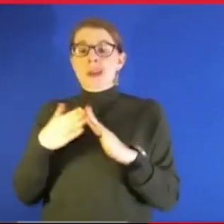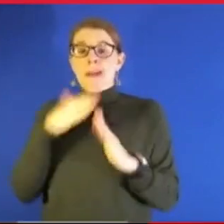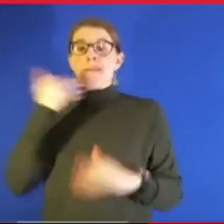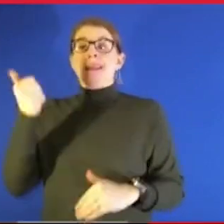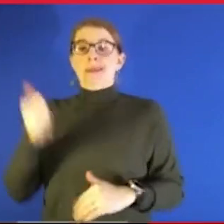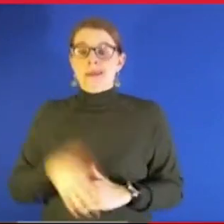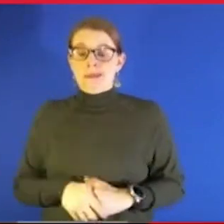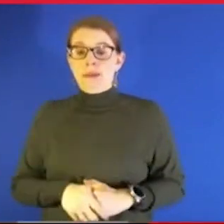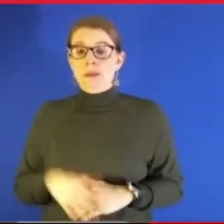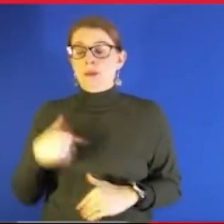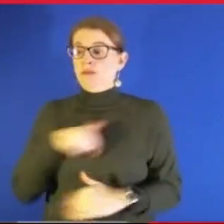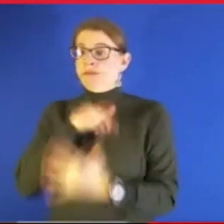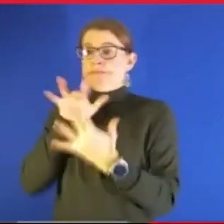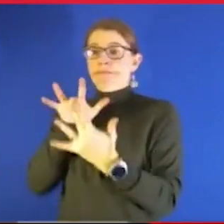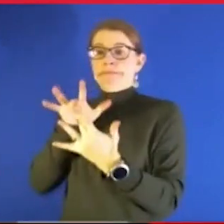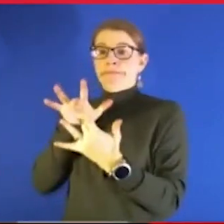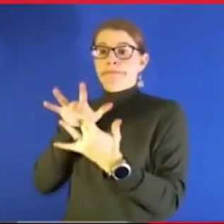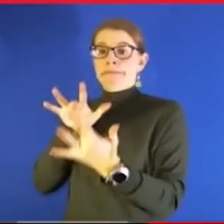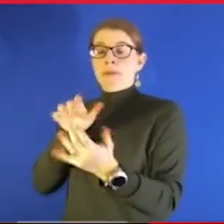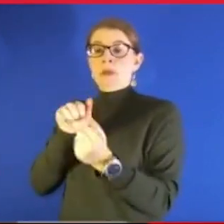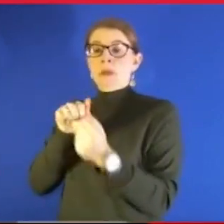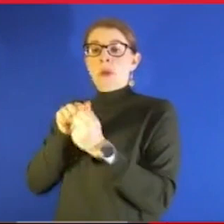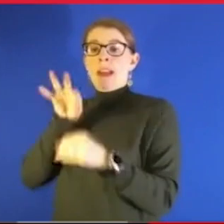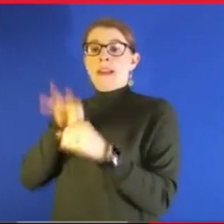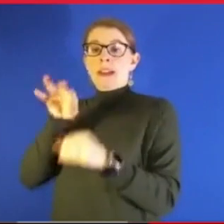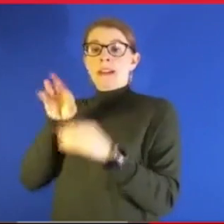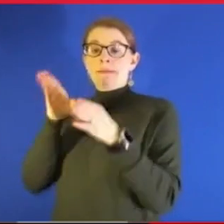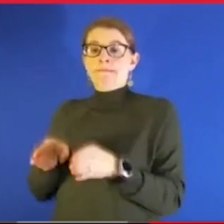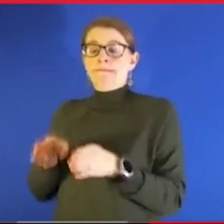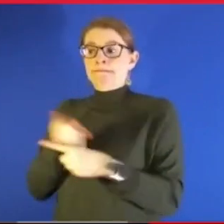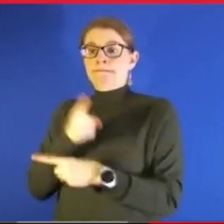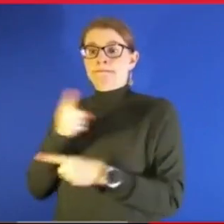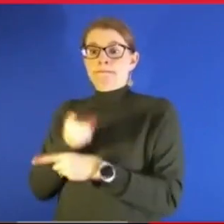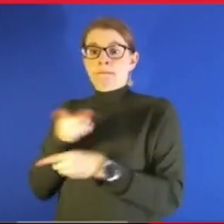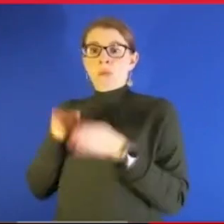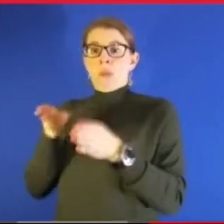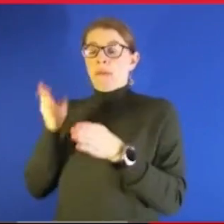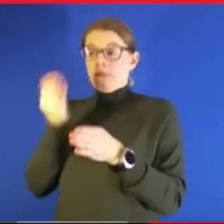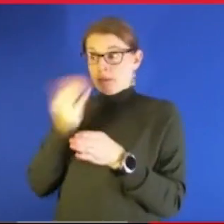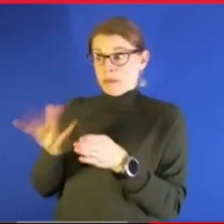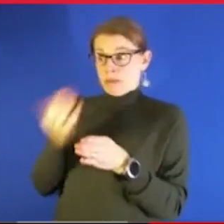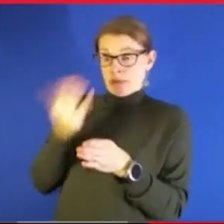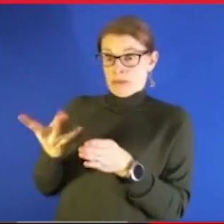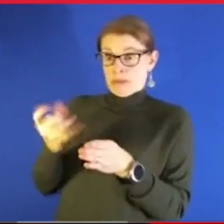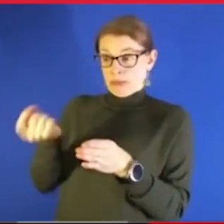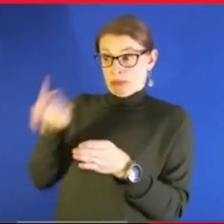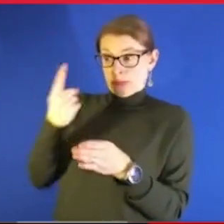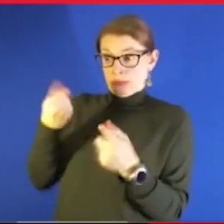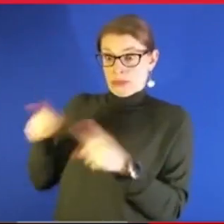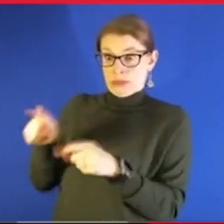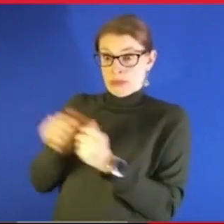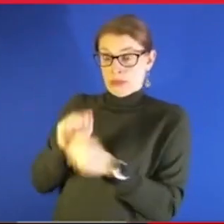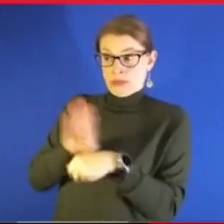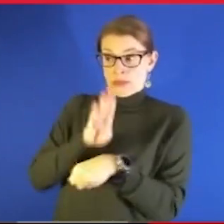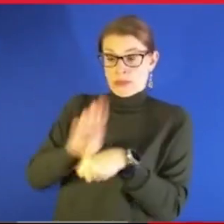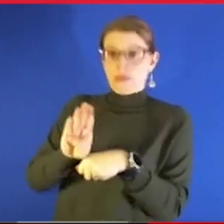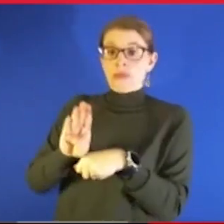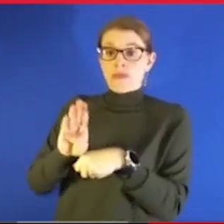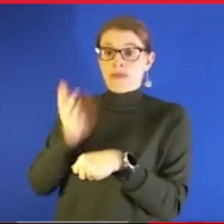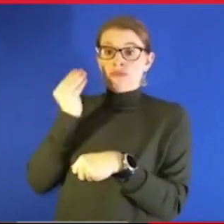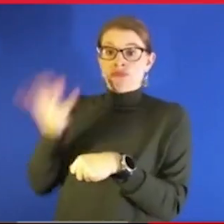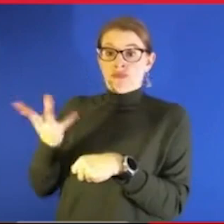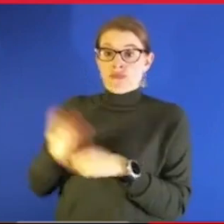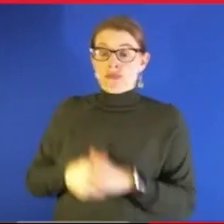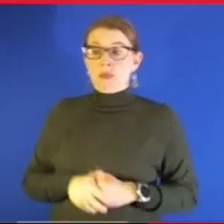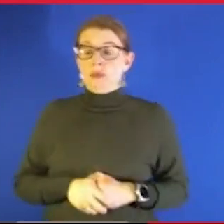with our elected officials in a regular way to make sure they're getting the information and that they're understanding what's going on with business and the strain that's being caused